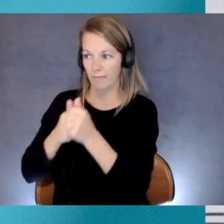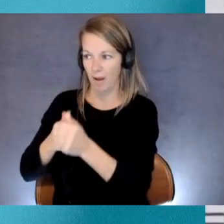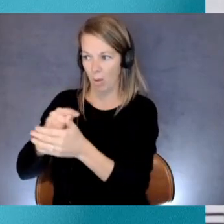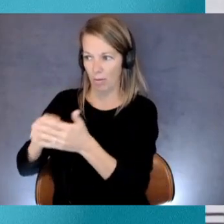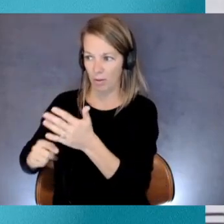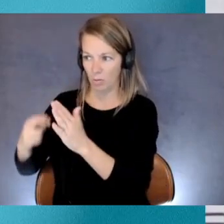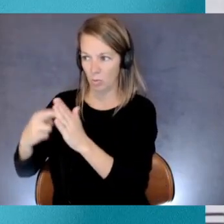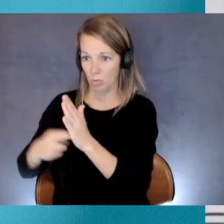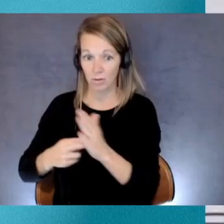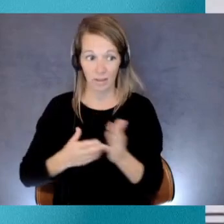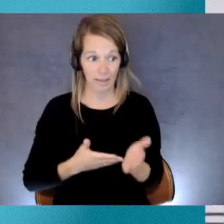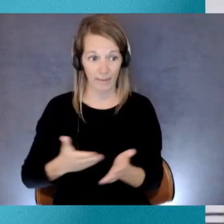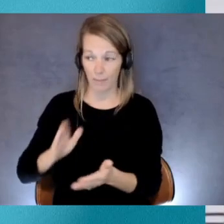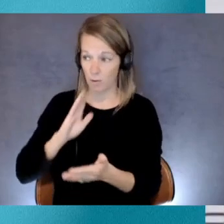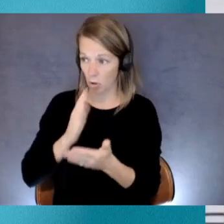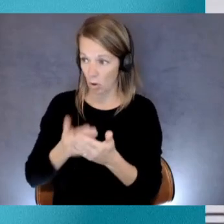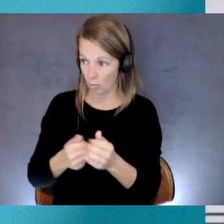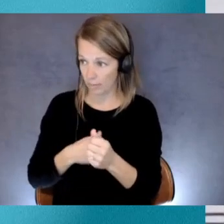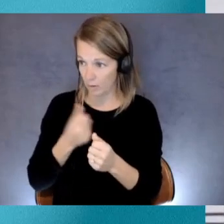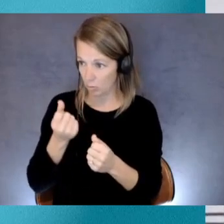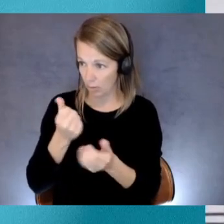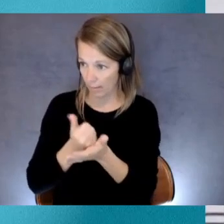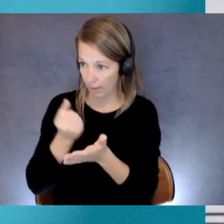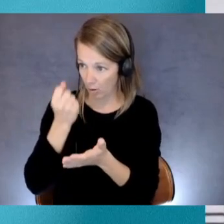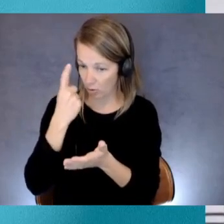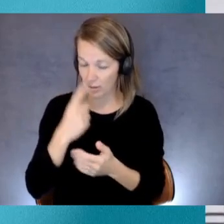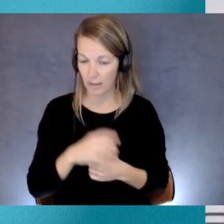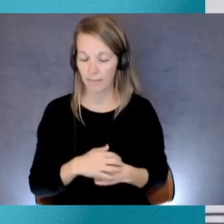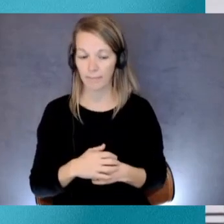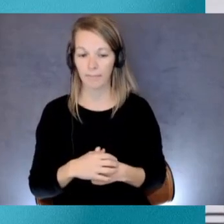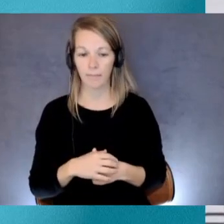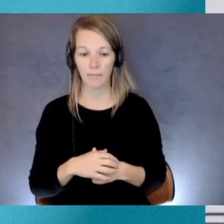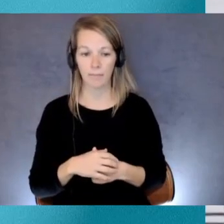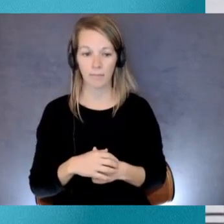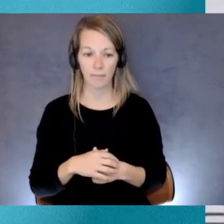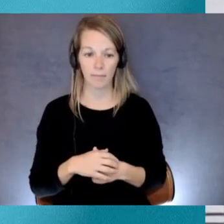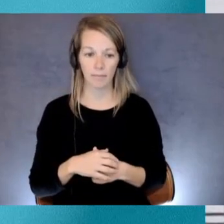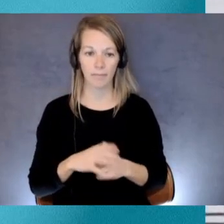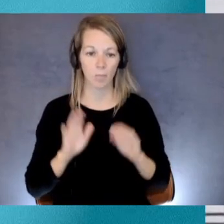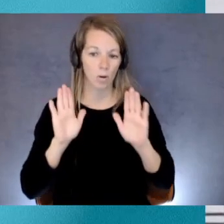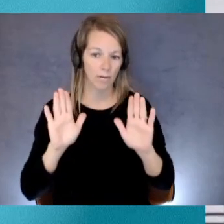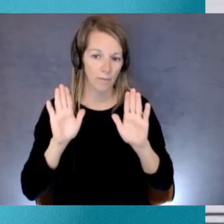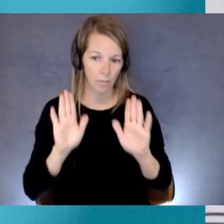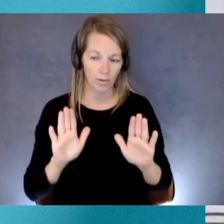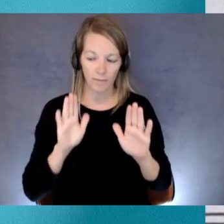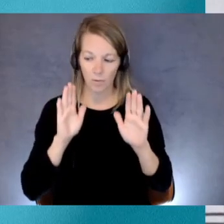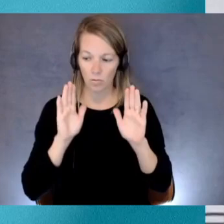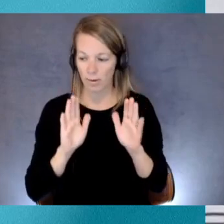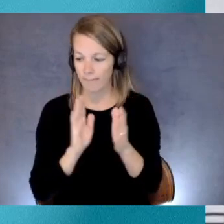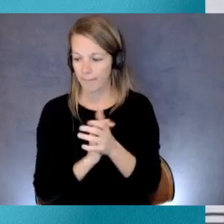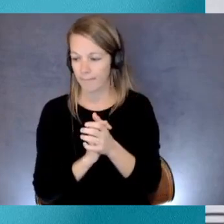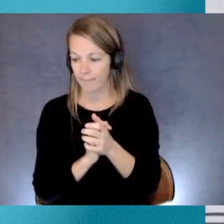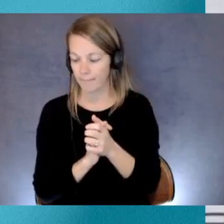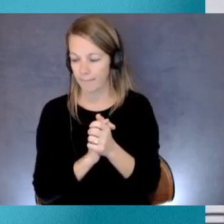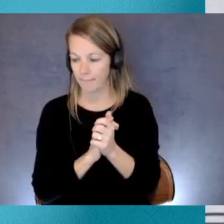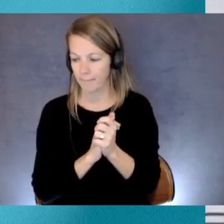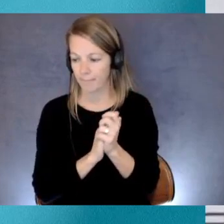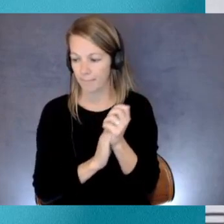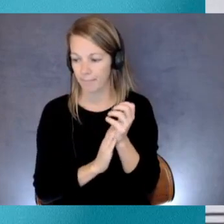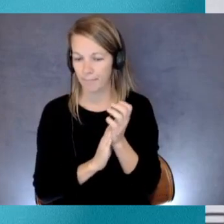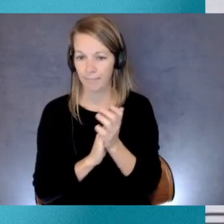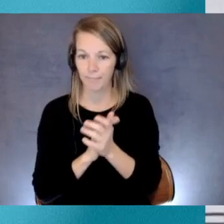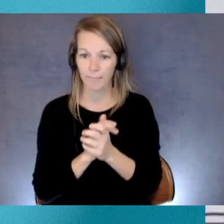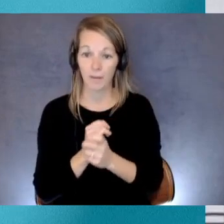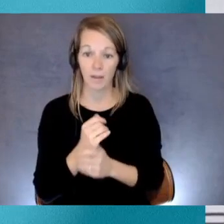Can I bring my daughter with me to help me understand? Good. Good. Thank you. Wonderful. Wonderful. Great. So what I love is that